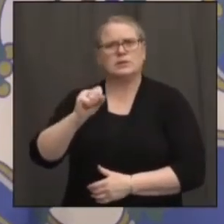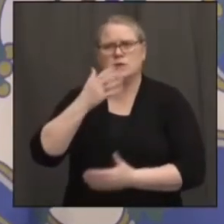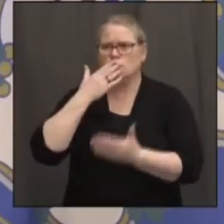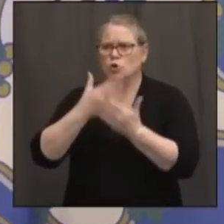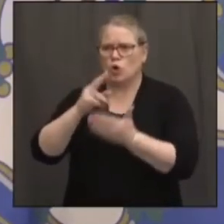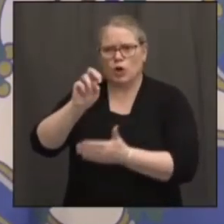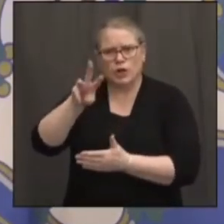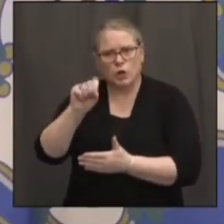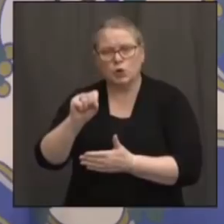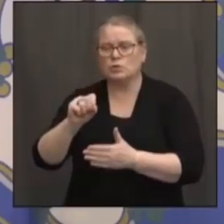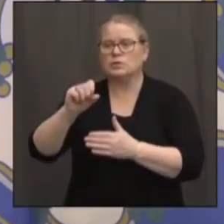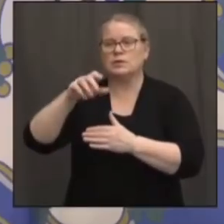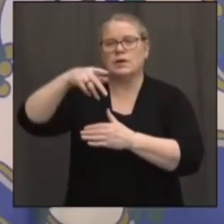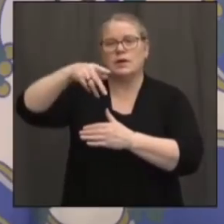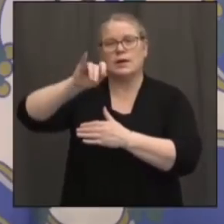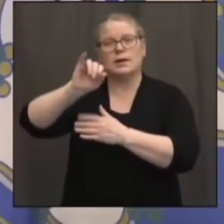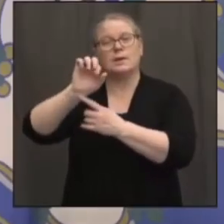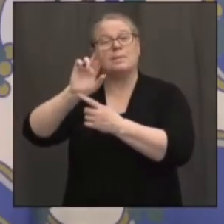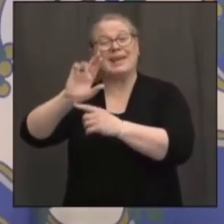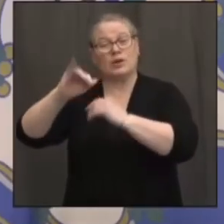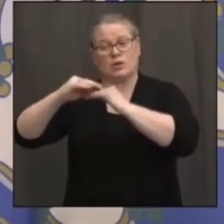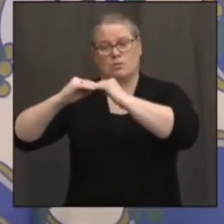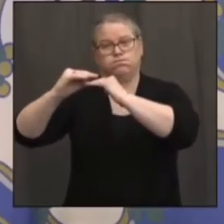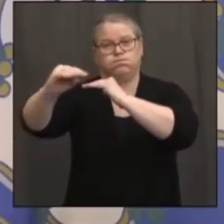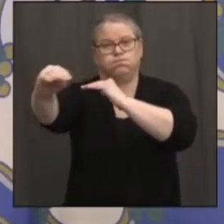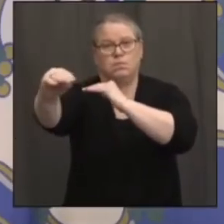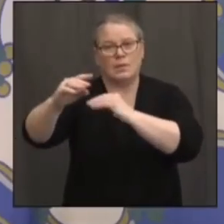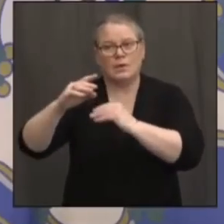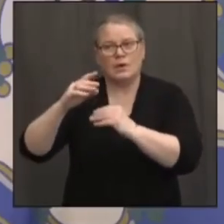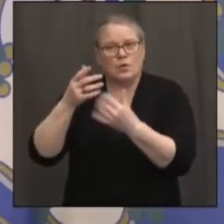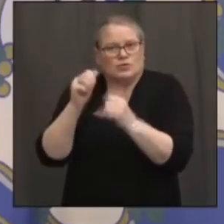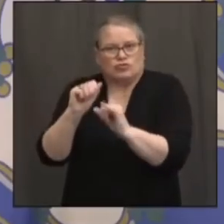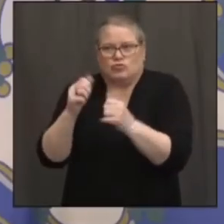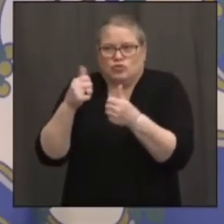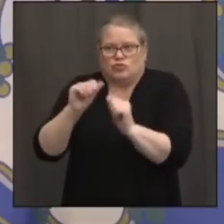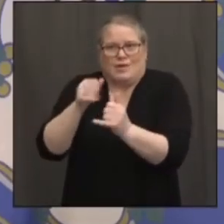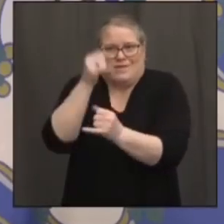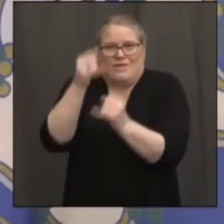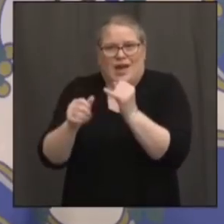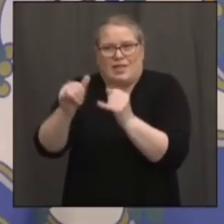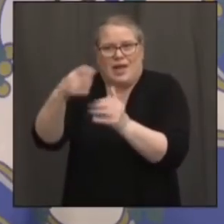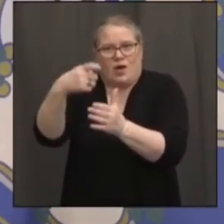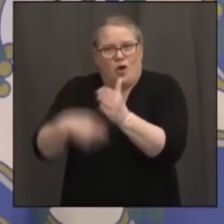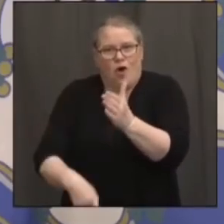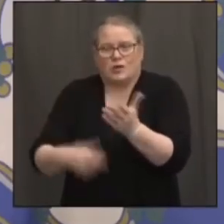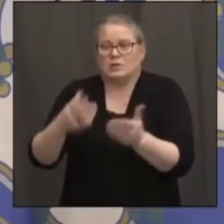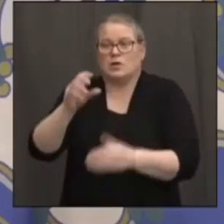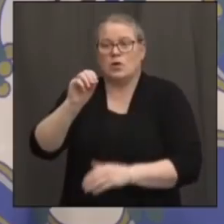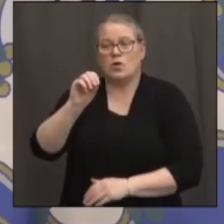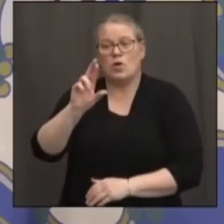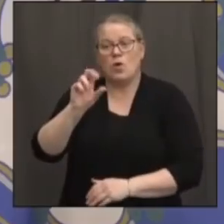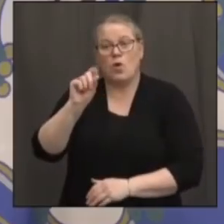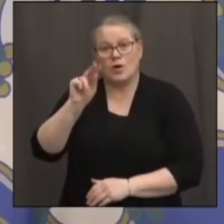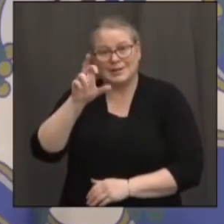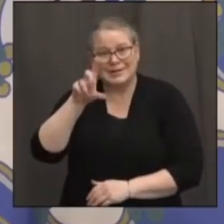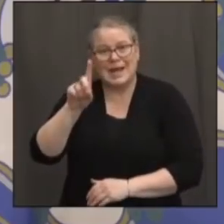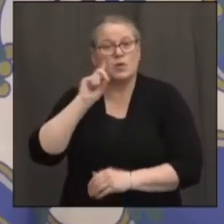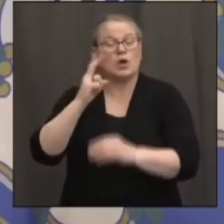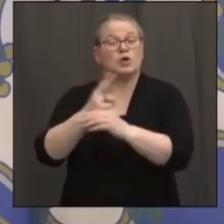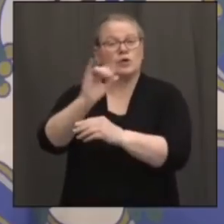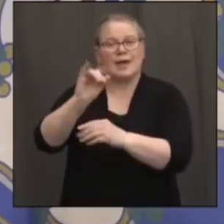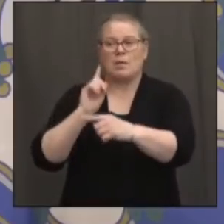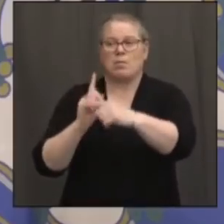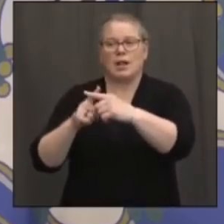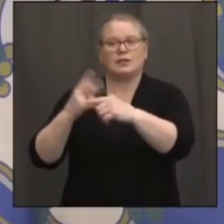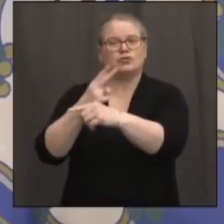the cost of the pier. It's a pier that's going to be utilized by Ørsted and necessary to get the wind power going over the next